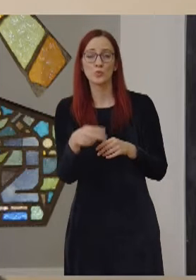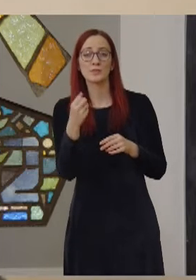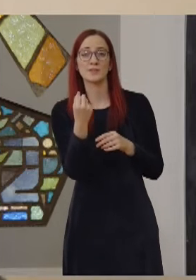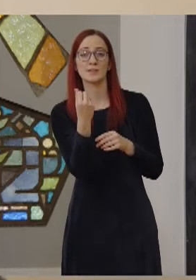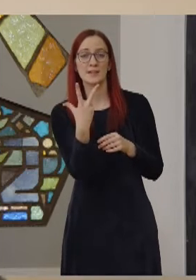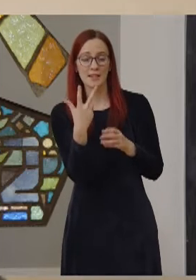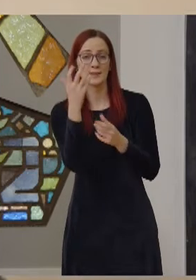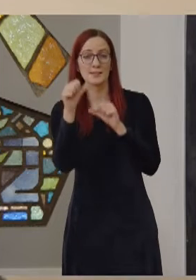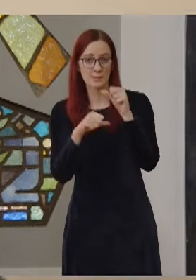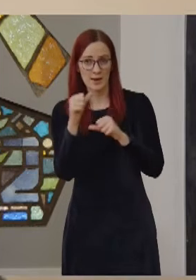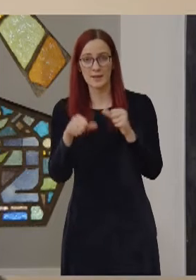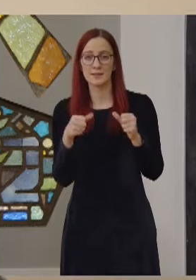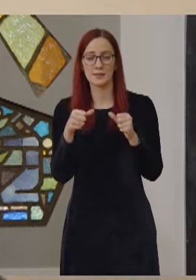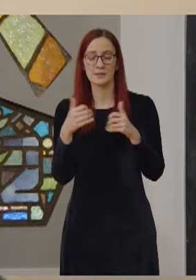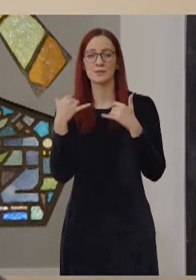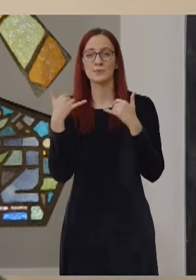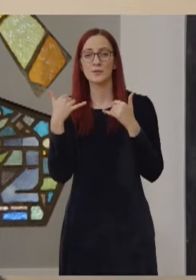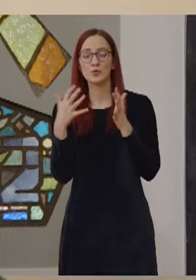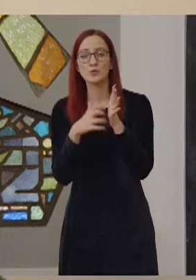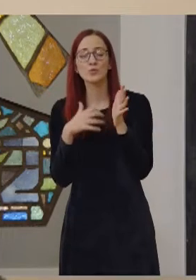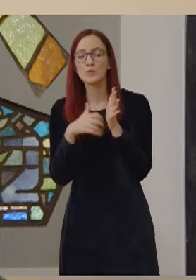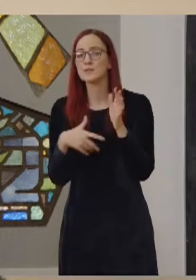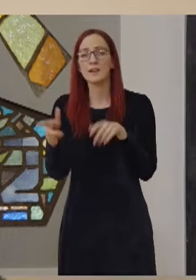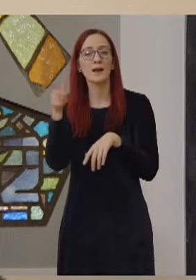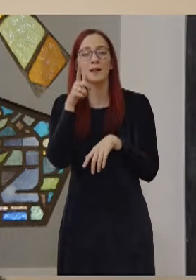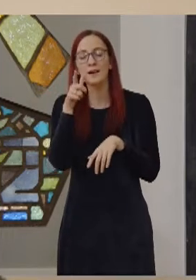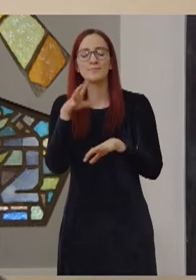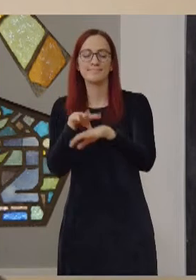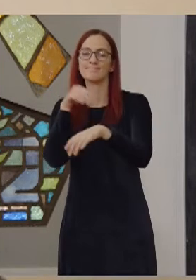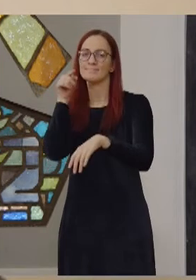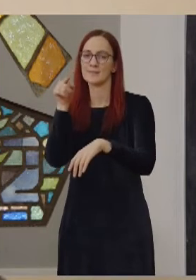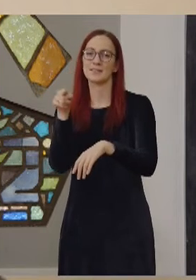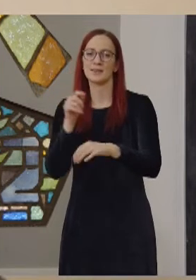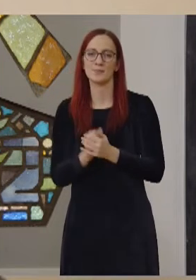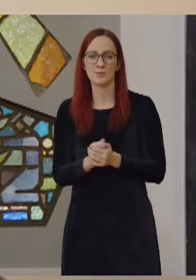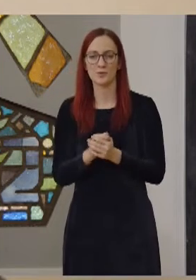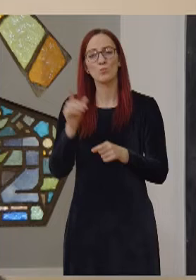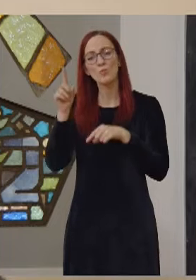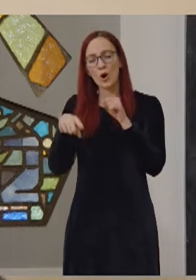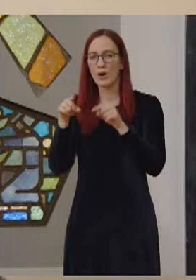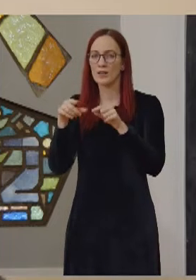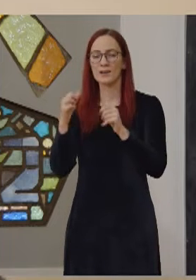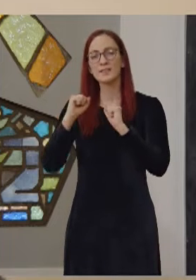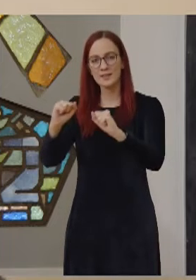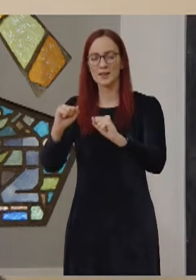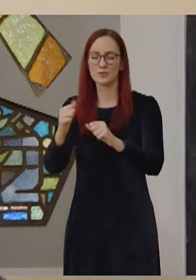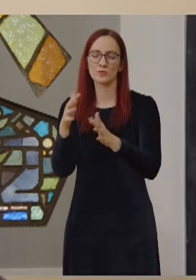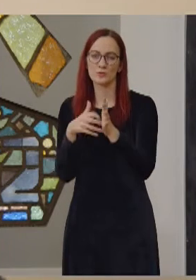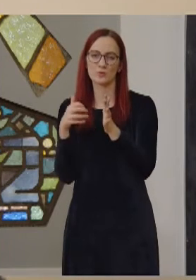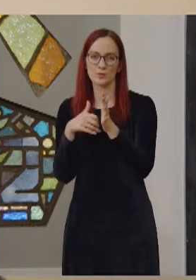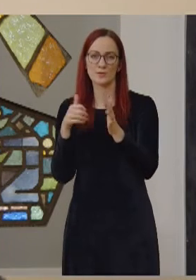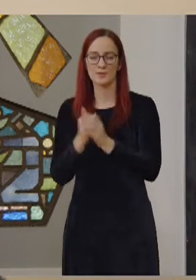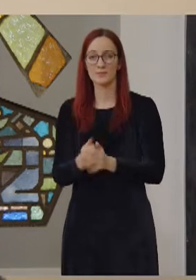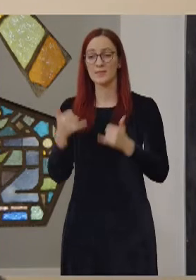or we still lack the courage even since 2013, the Seimas lacks both the courage